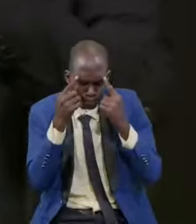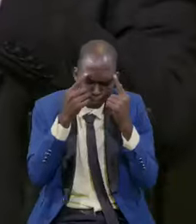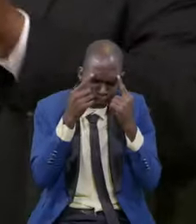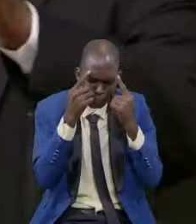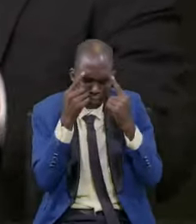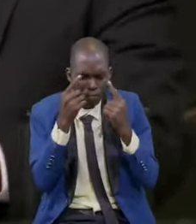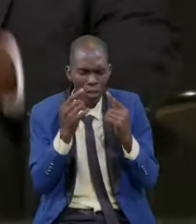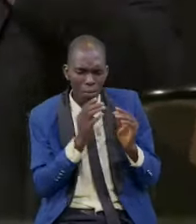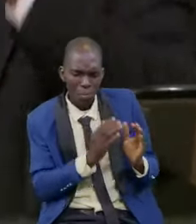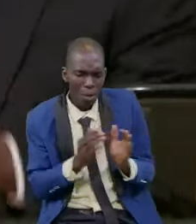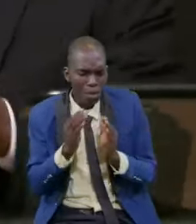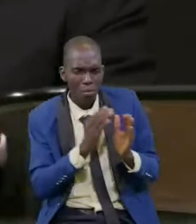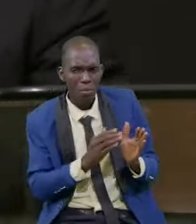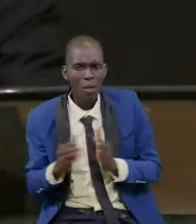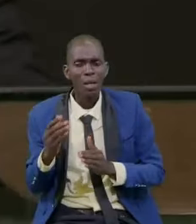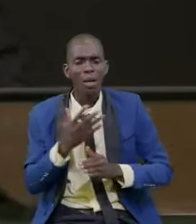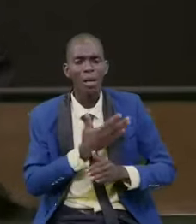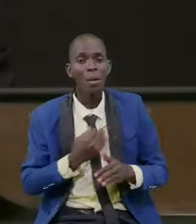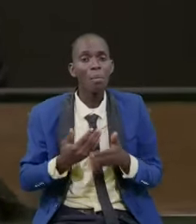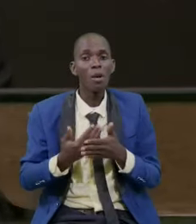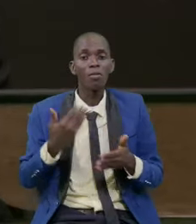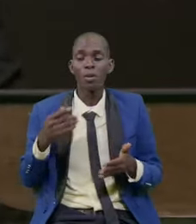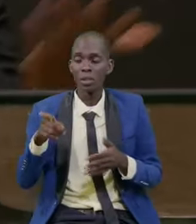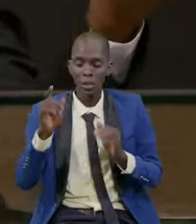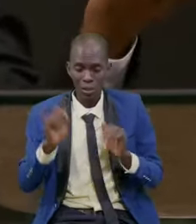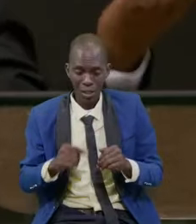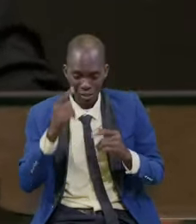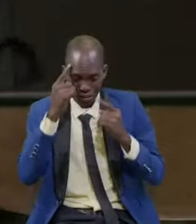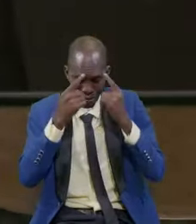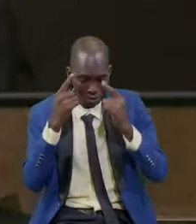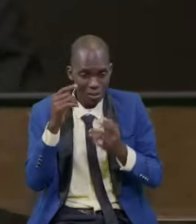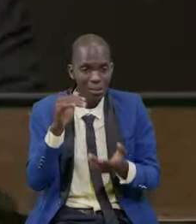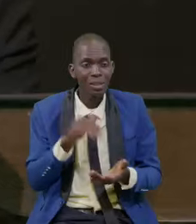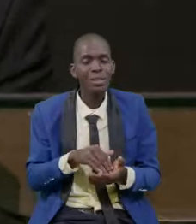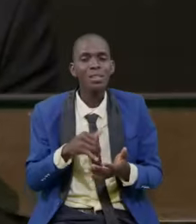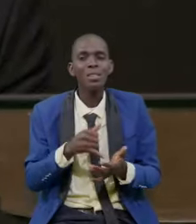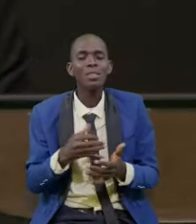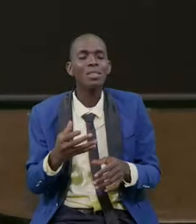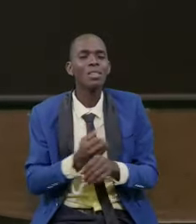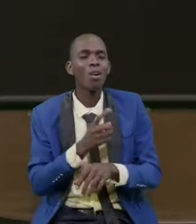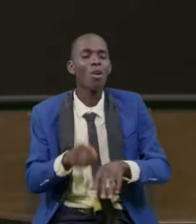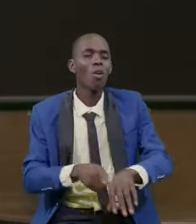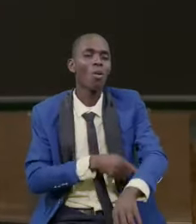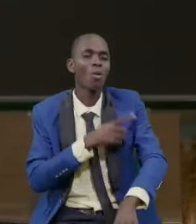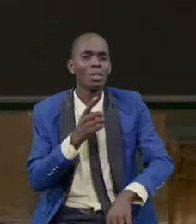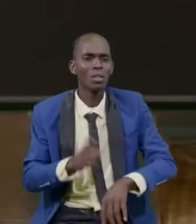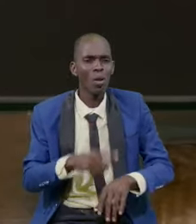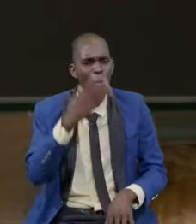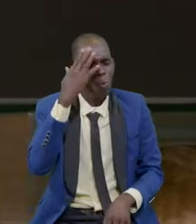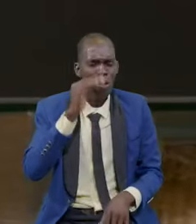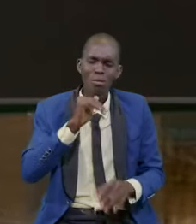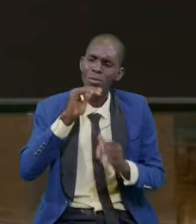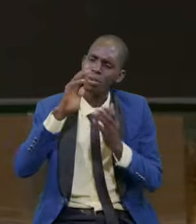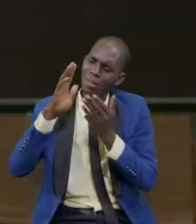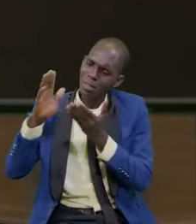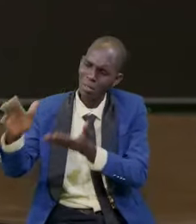he regains his thoughtful process again, it takes a long time. Why don't you leave